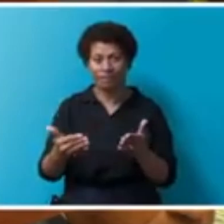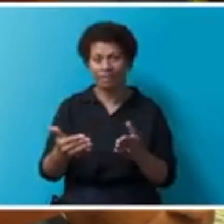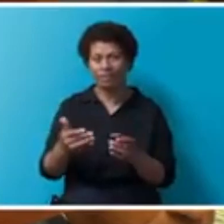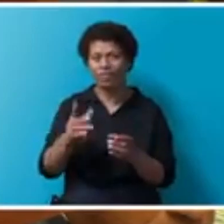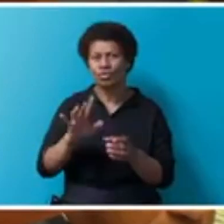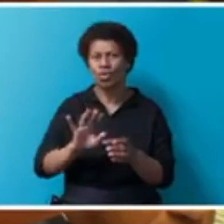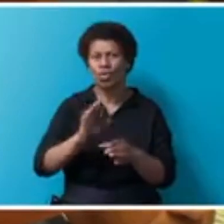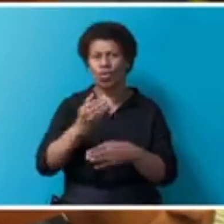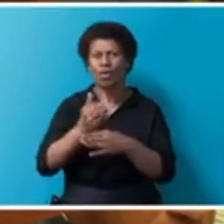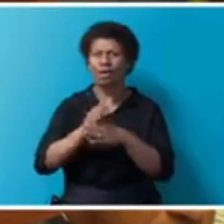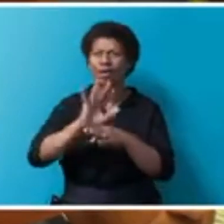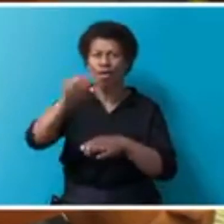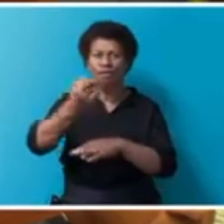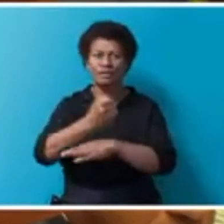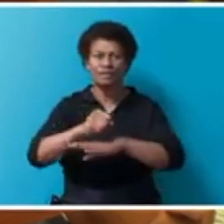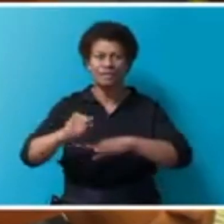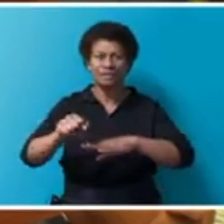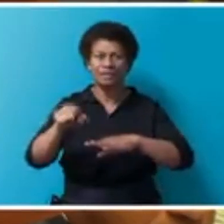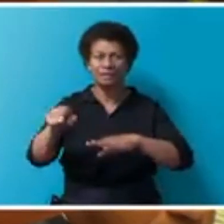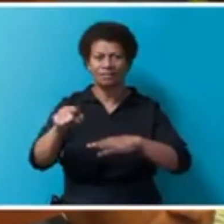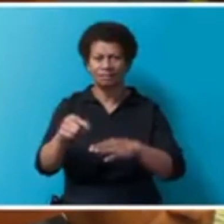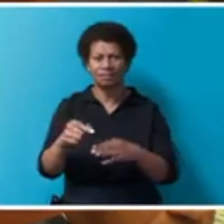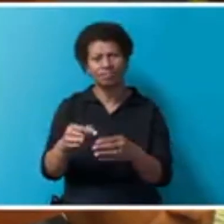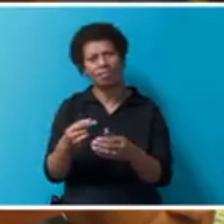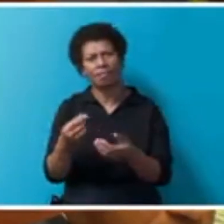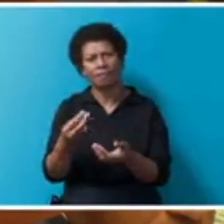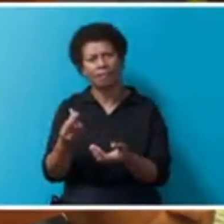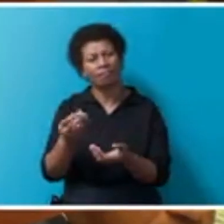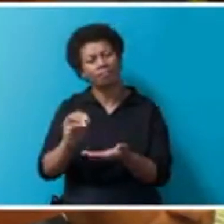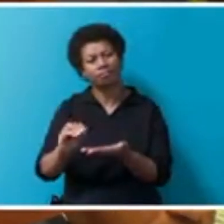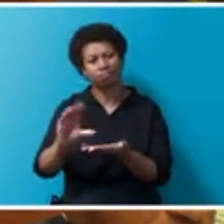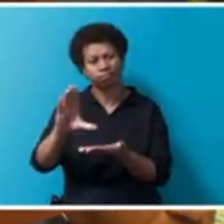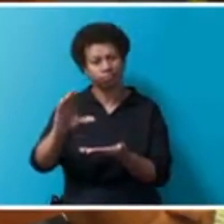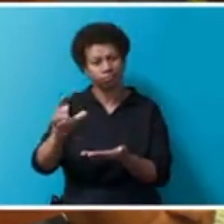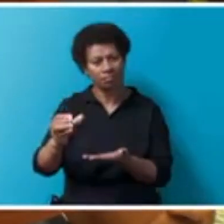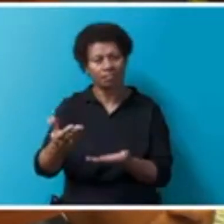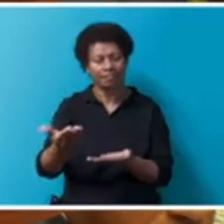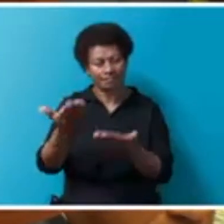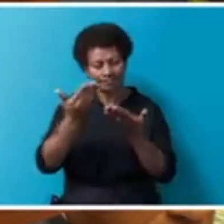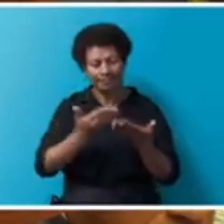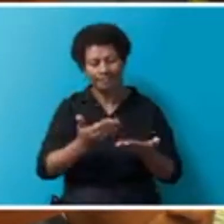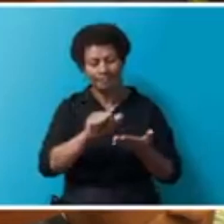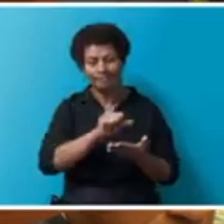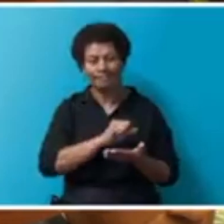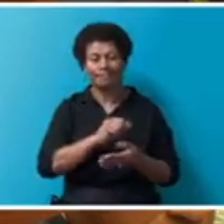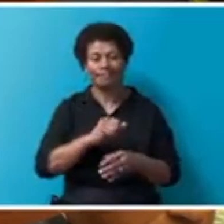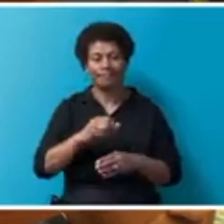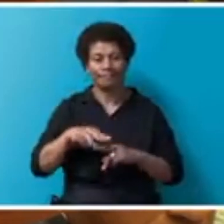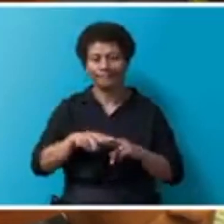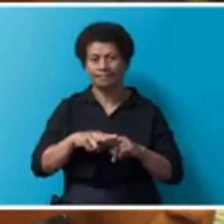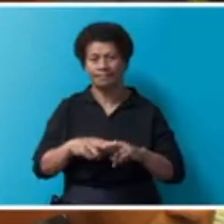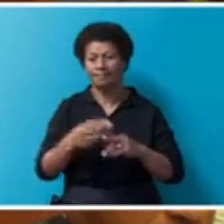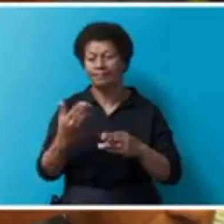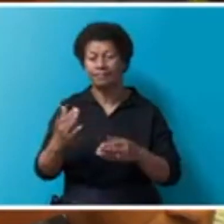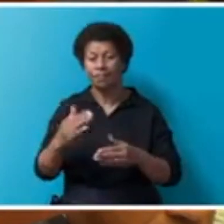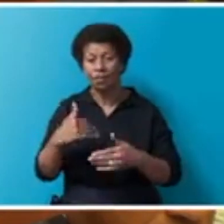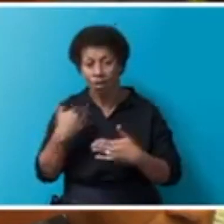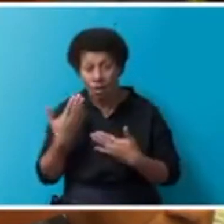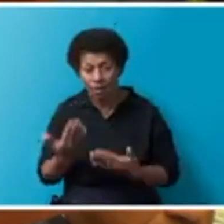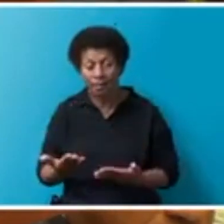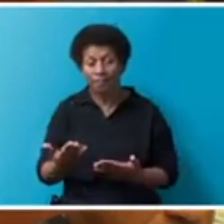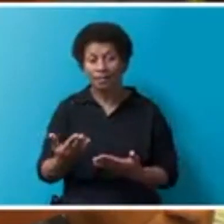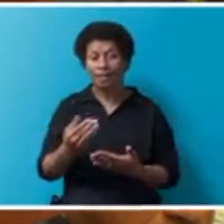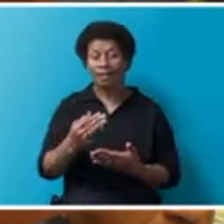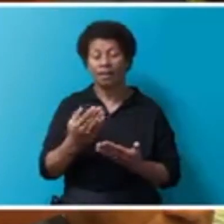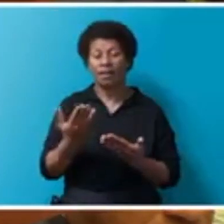contributor to Fiji's high remittances. On this note, I would like to acknowledge the Honourable Minister for Finance for supporting